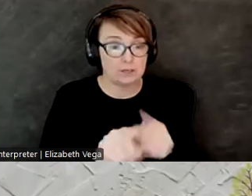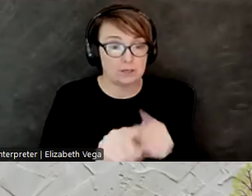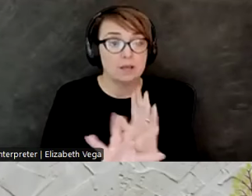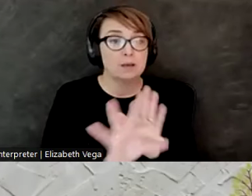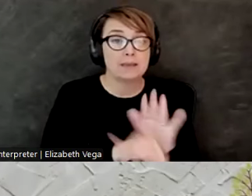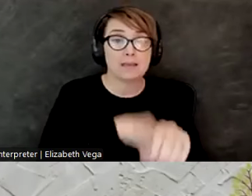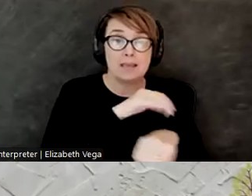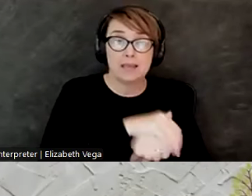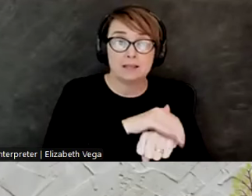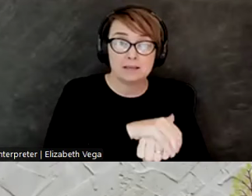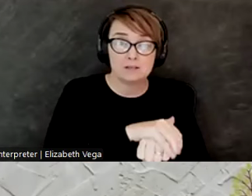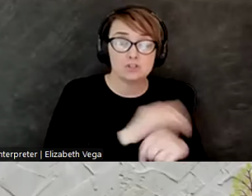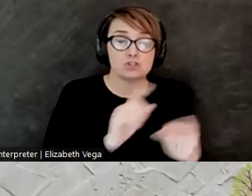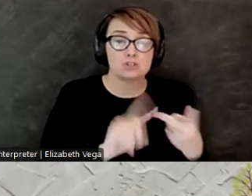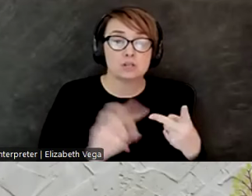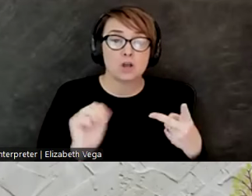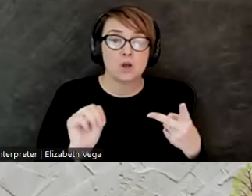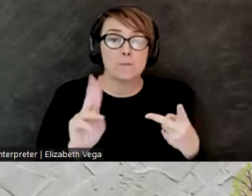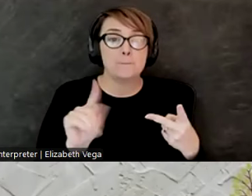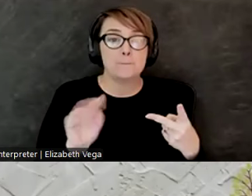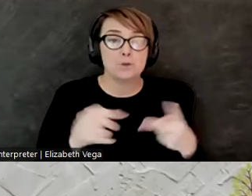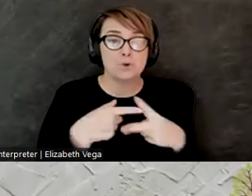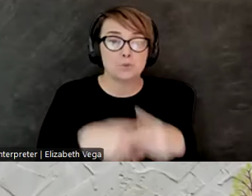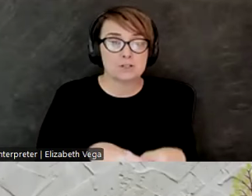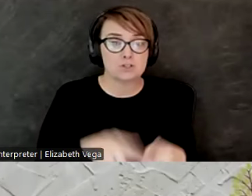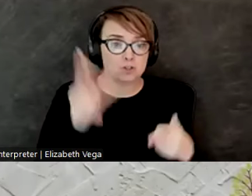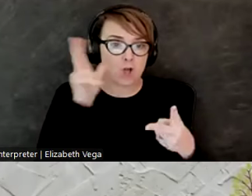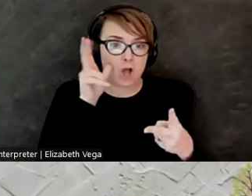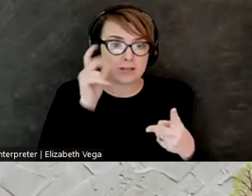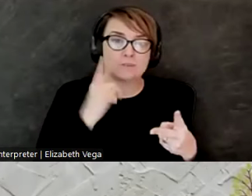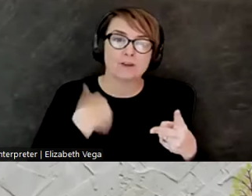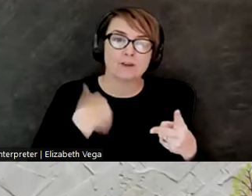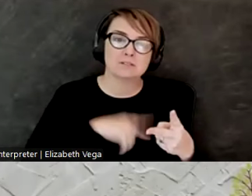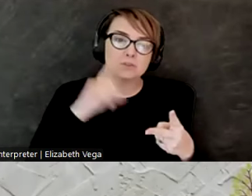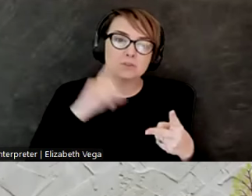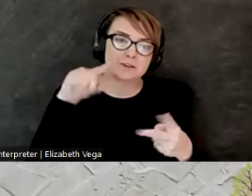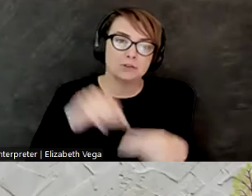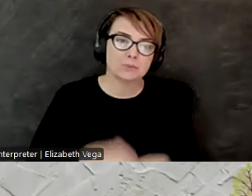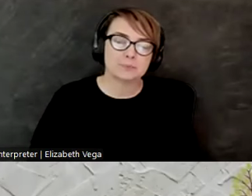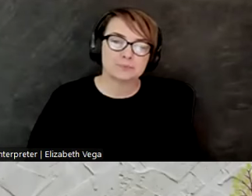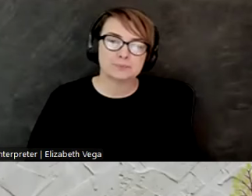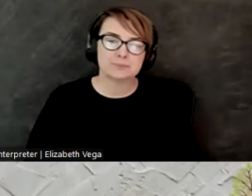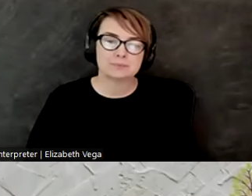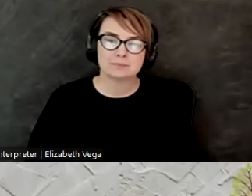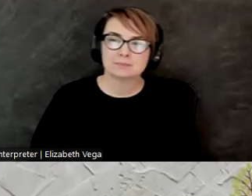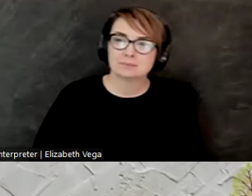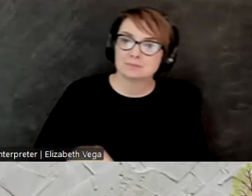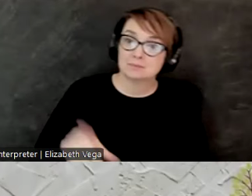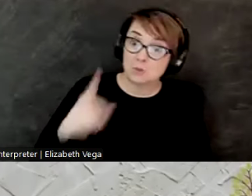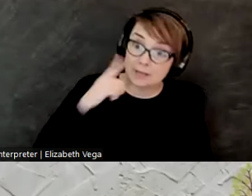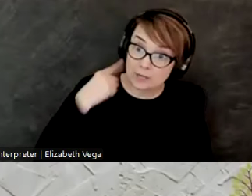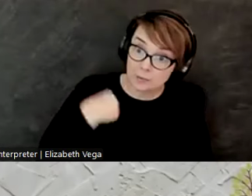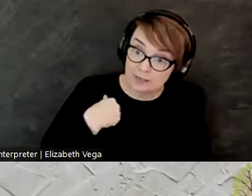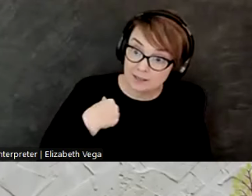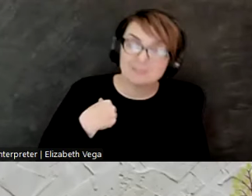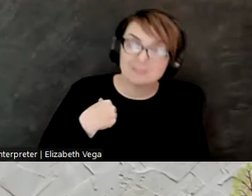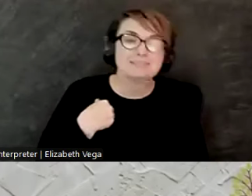English, and pick mute original audio so that we can hear you. Okay, can you hear me?